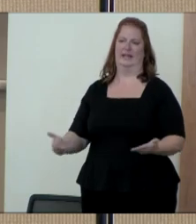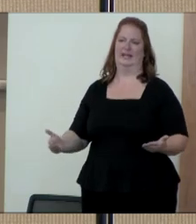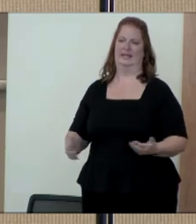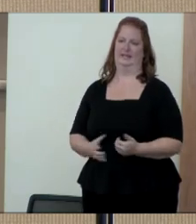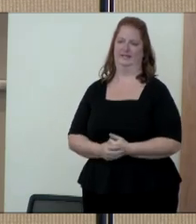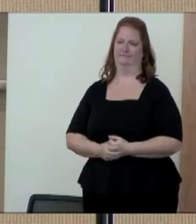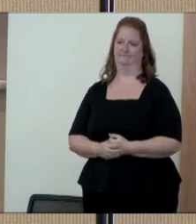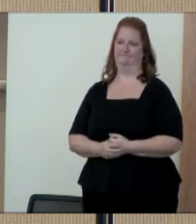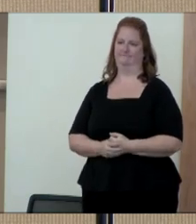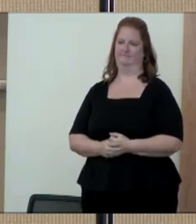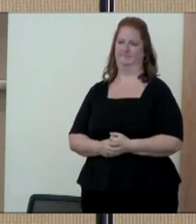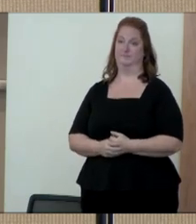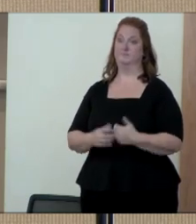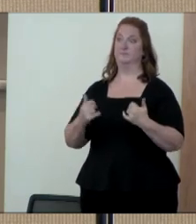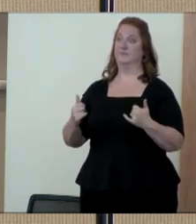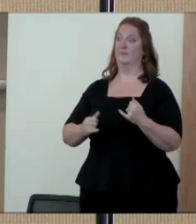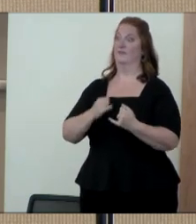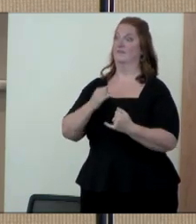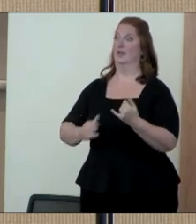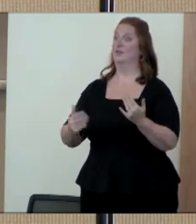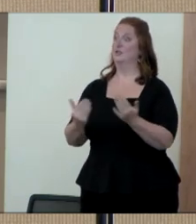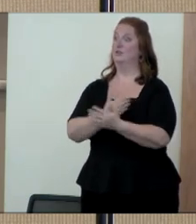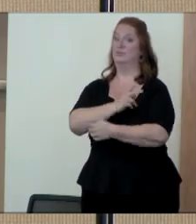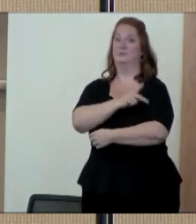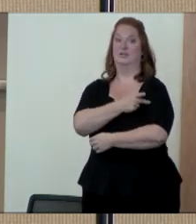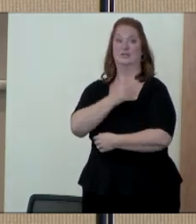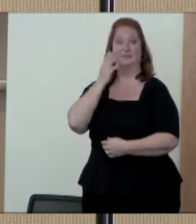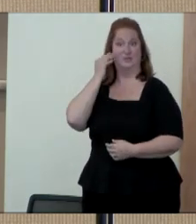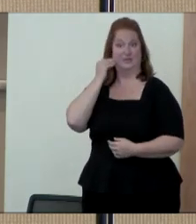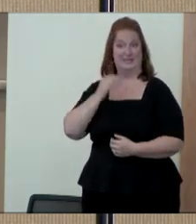Okay, finally, a new patient experience.